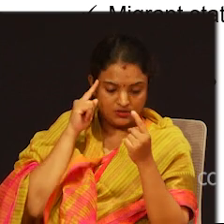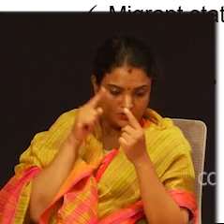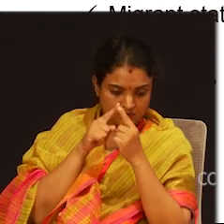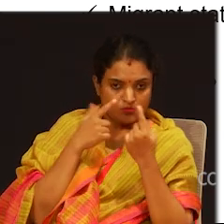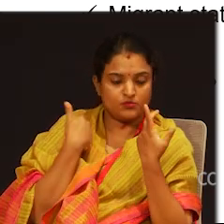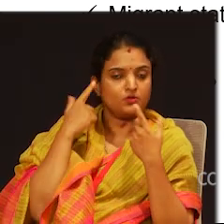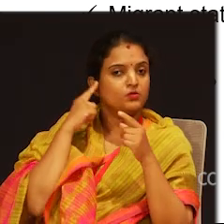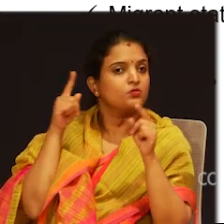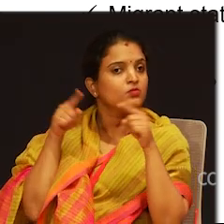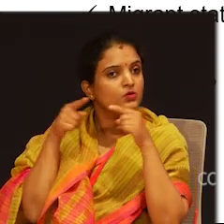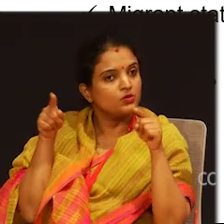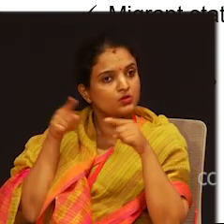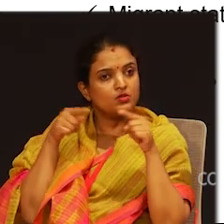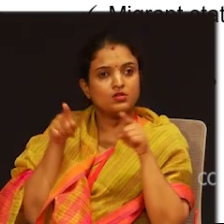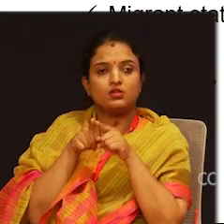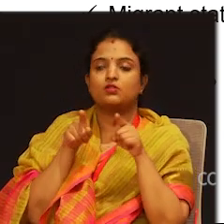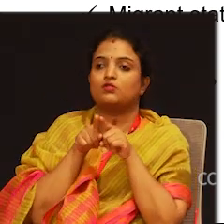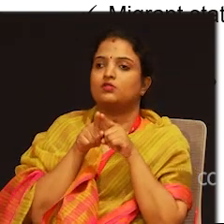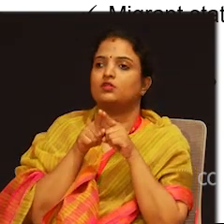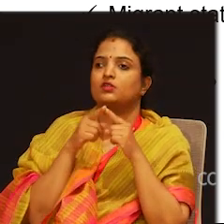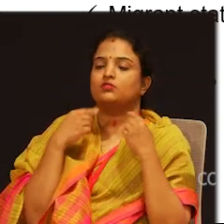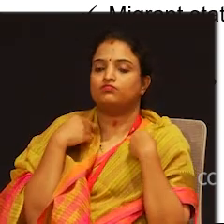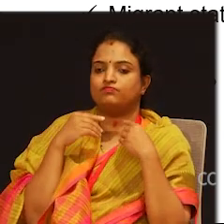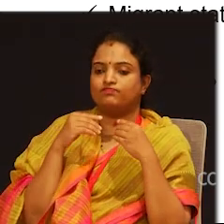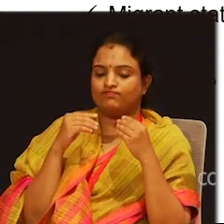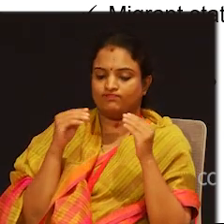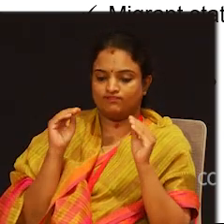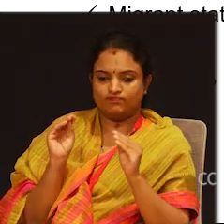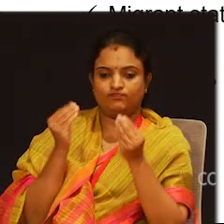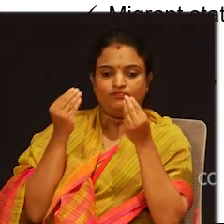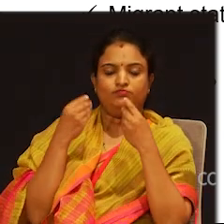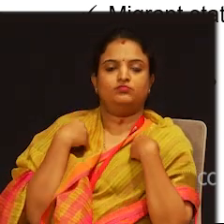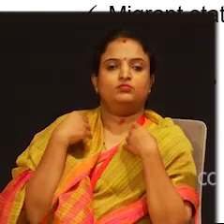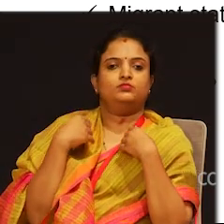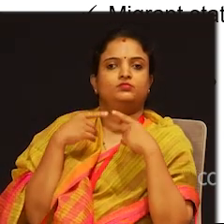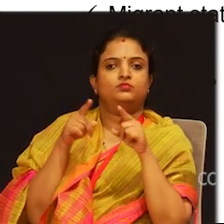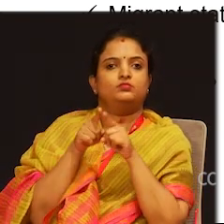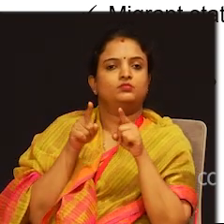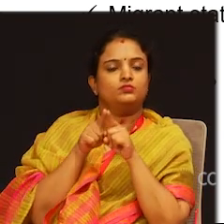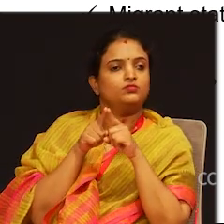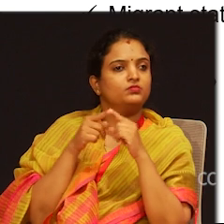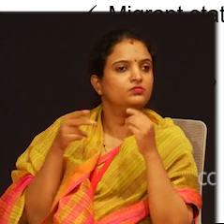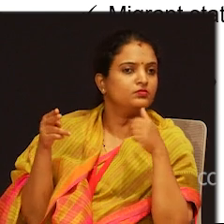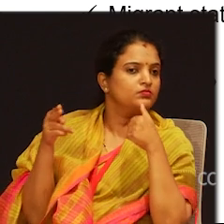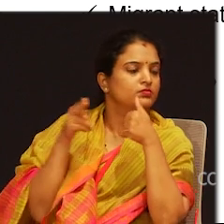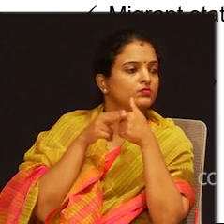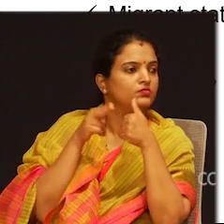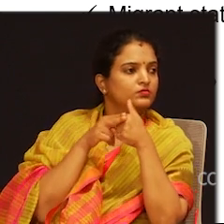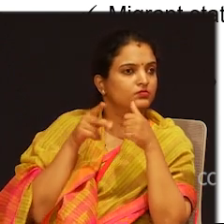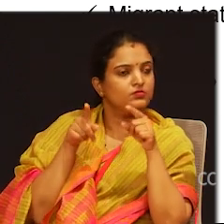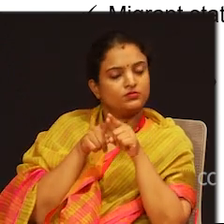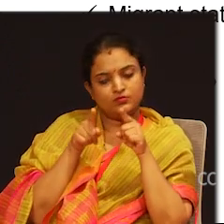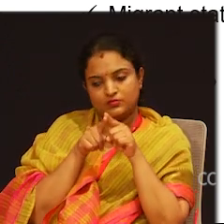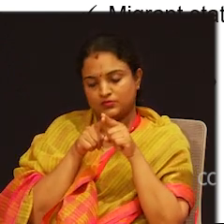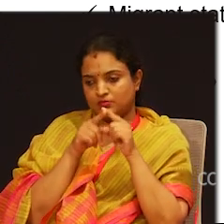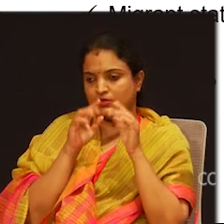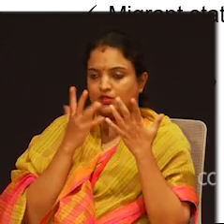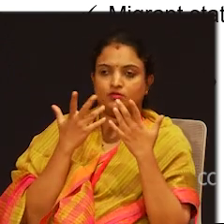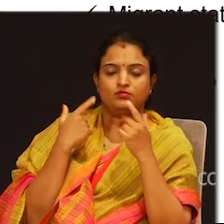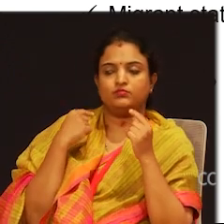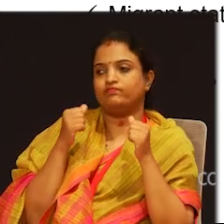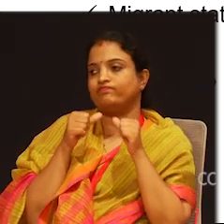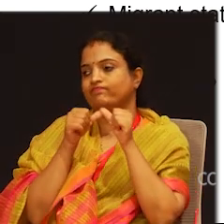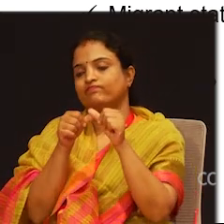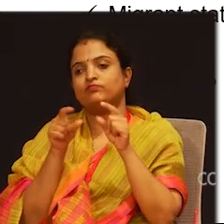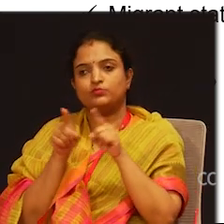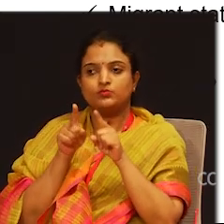music, many of us simply removed the special education label and the integrated education label and pasted